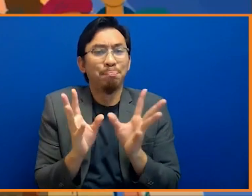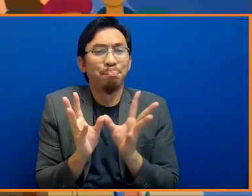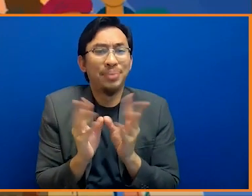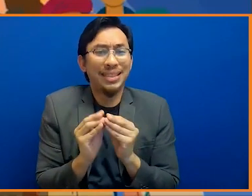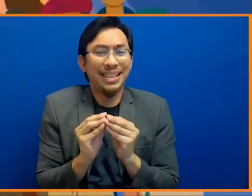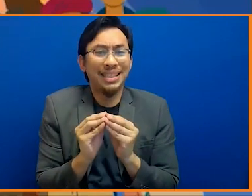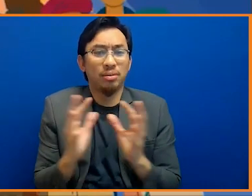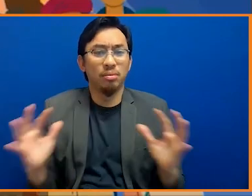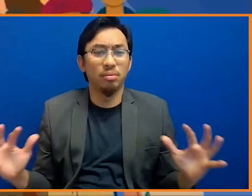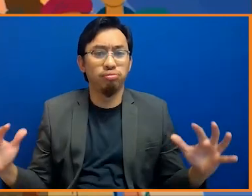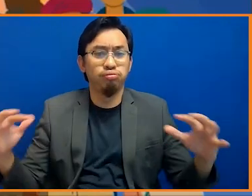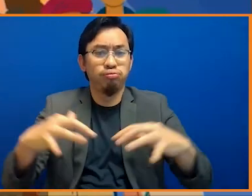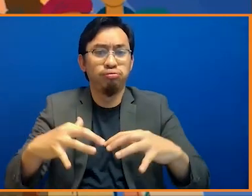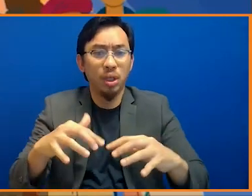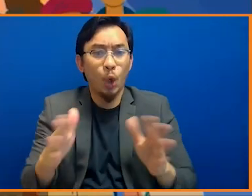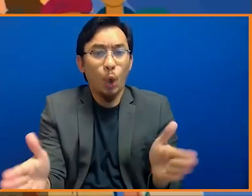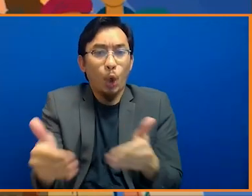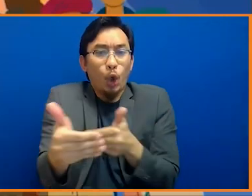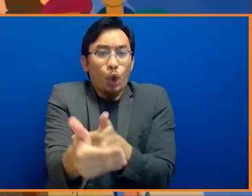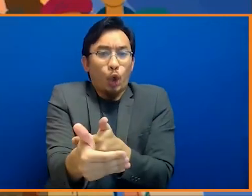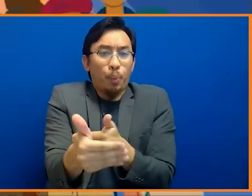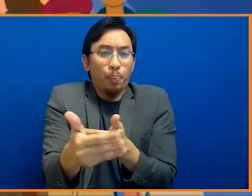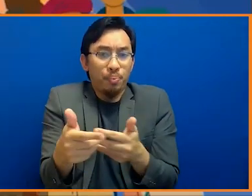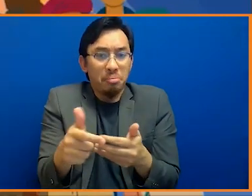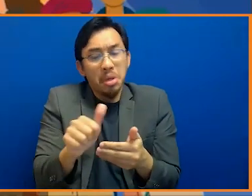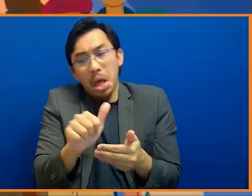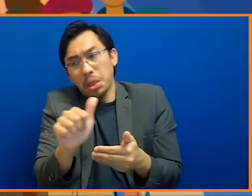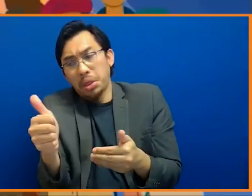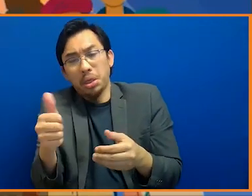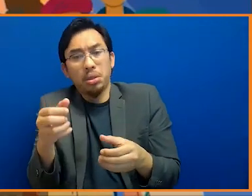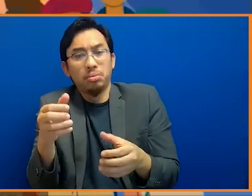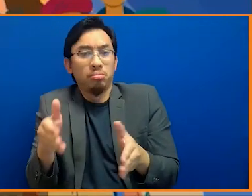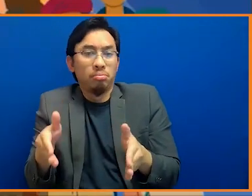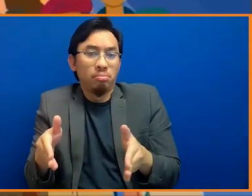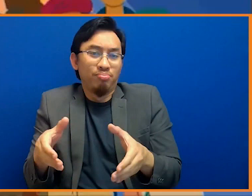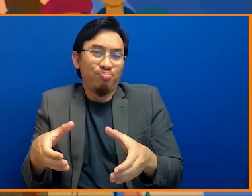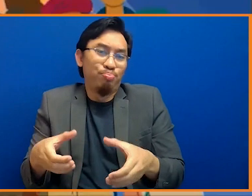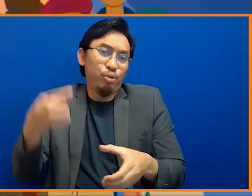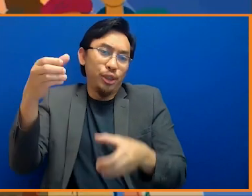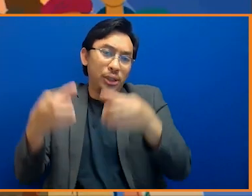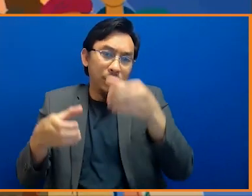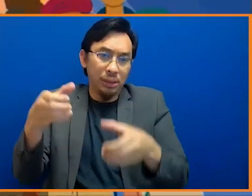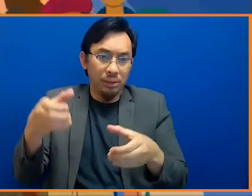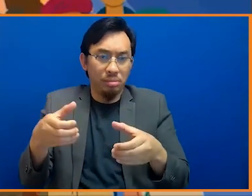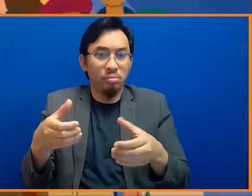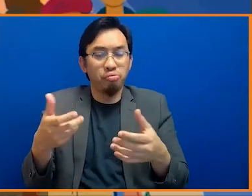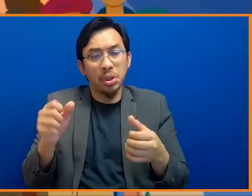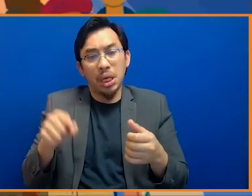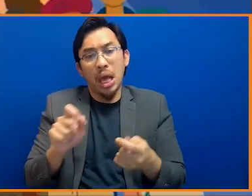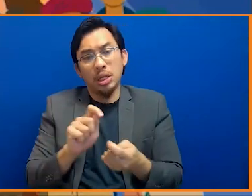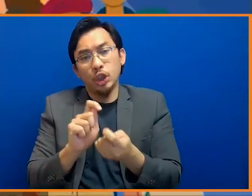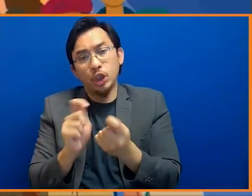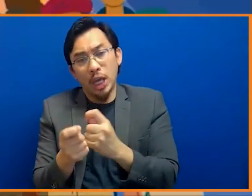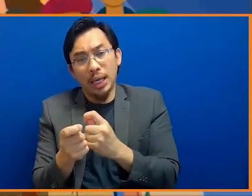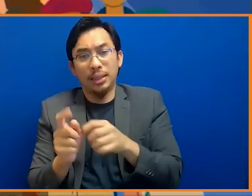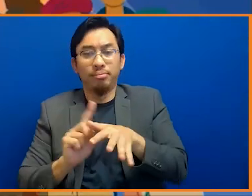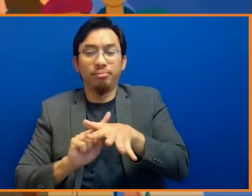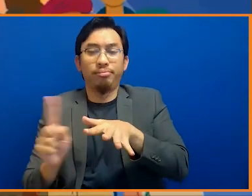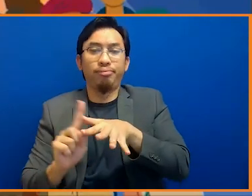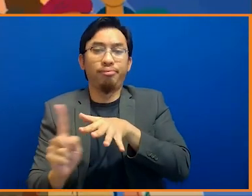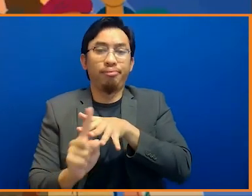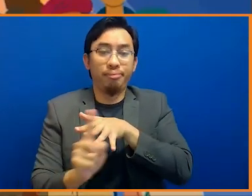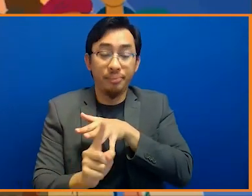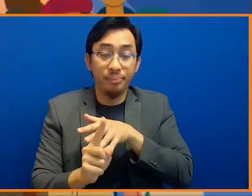assemblies room, for example, or other kind of building. They can be changed to be